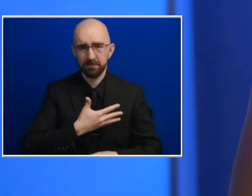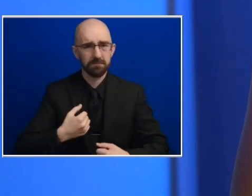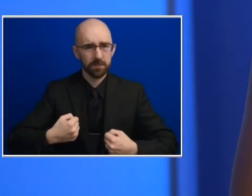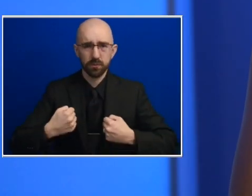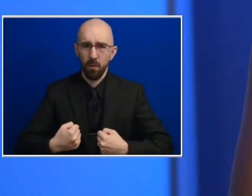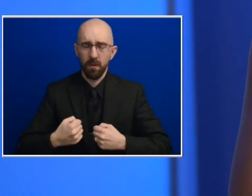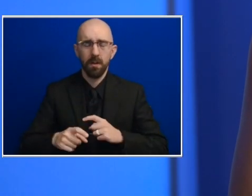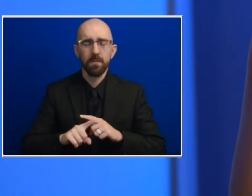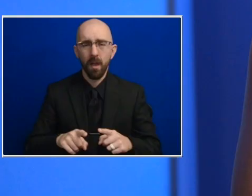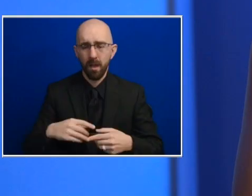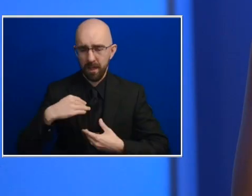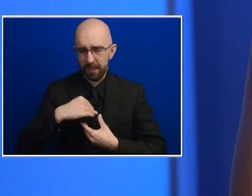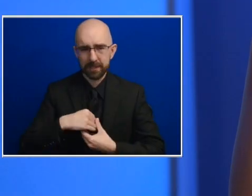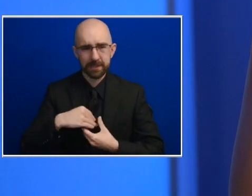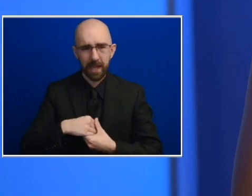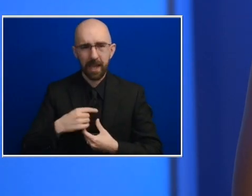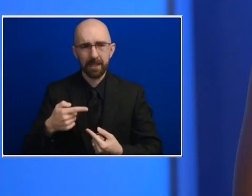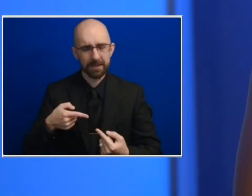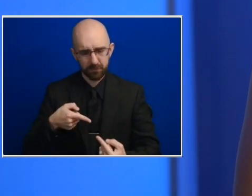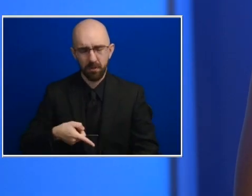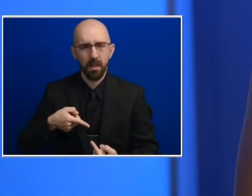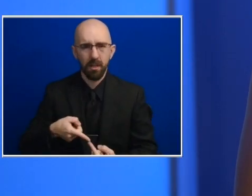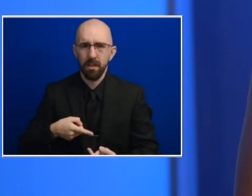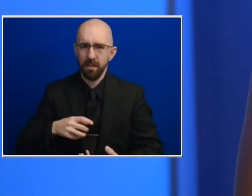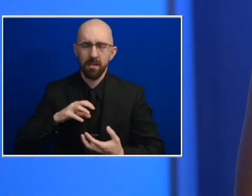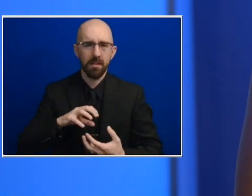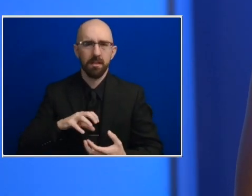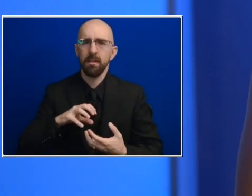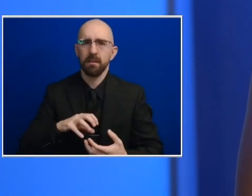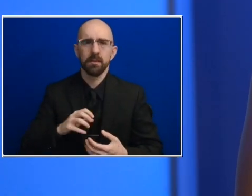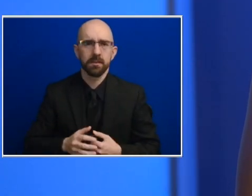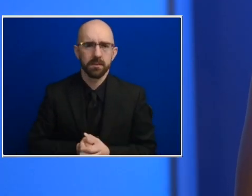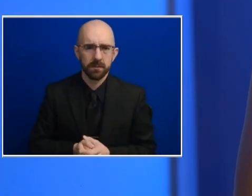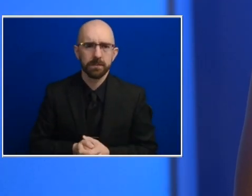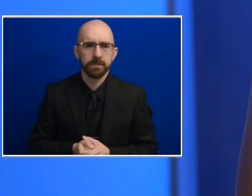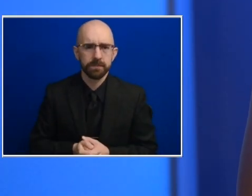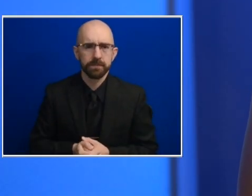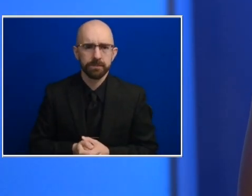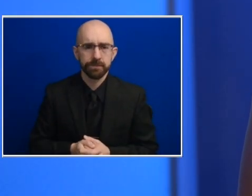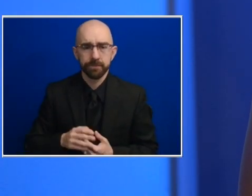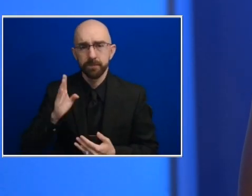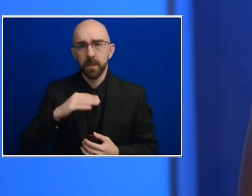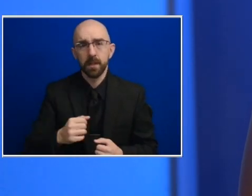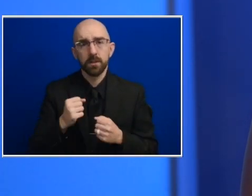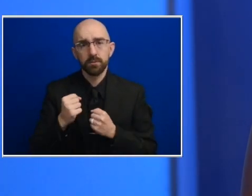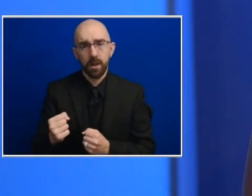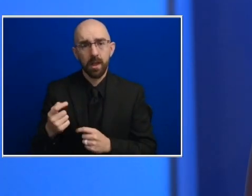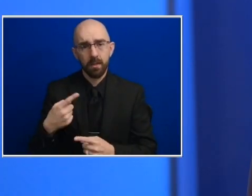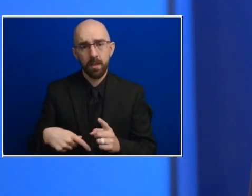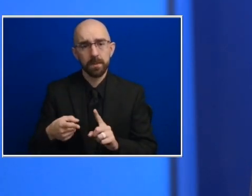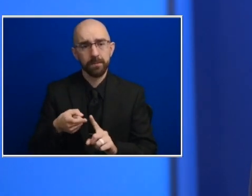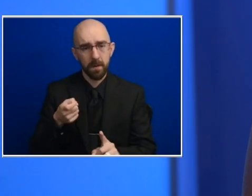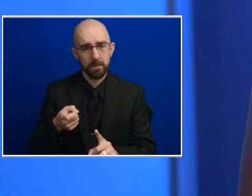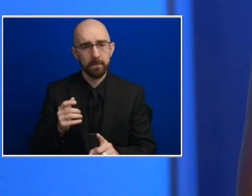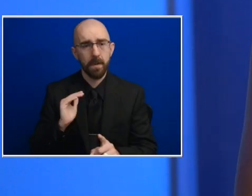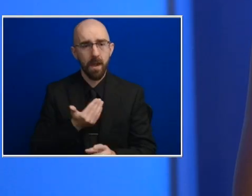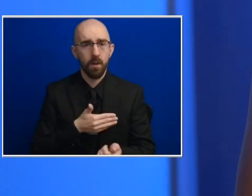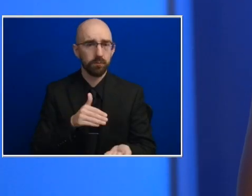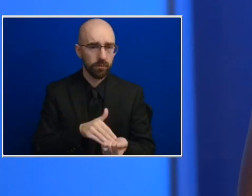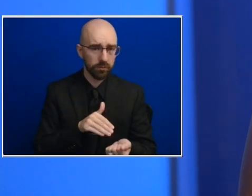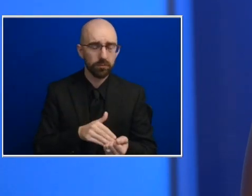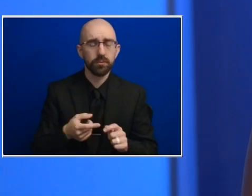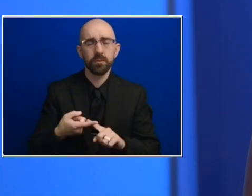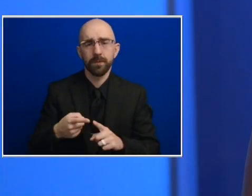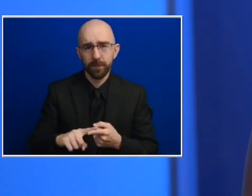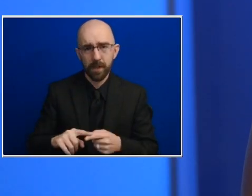but inside you're struggling. But you know, strength comes from, you know, our doctors, our friends, our